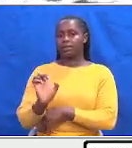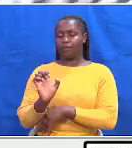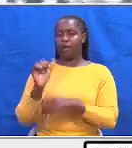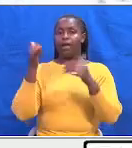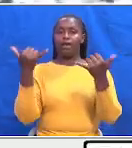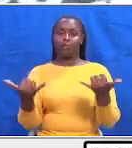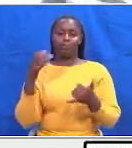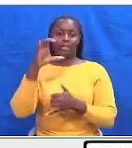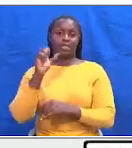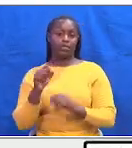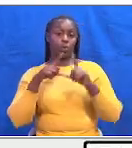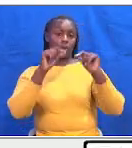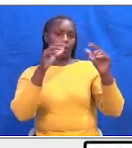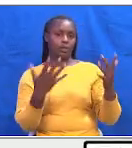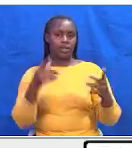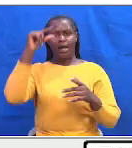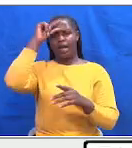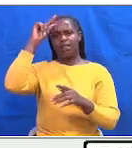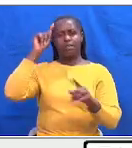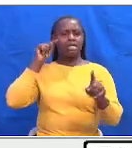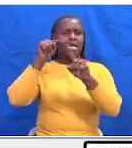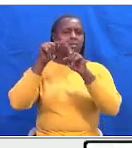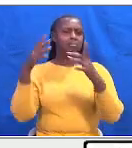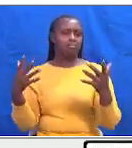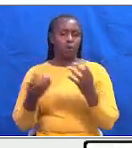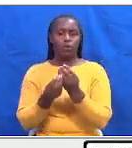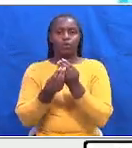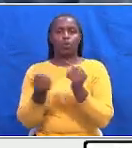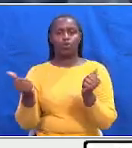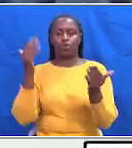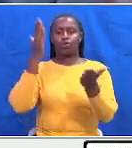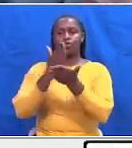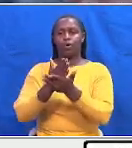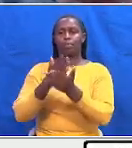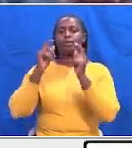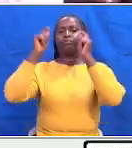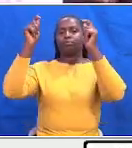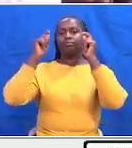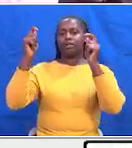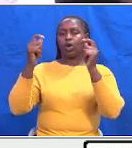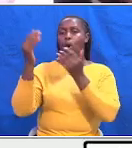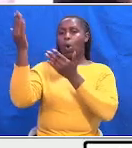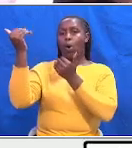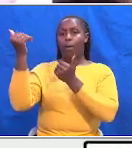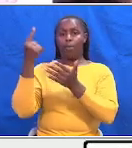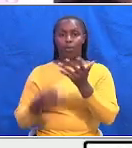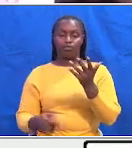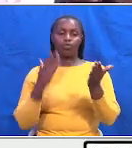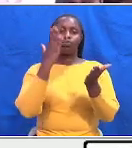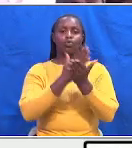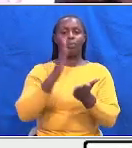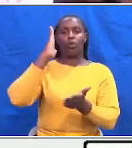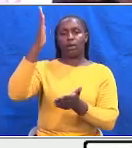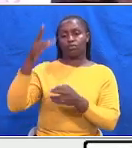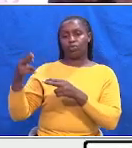Ogamba ameeleza kuwa serikali inatafuta suluhisho la kudumu kwa mgomo huo na kuwa utatamatika hivi karibuni. And we have decided to